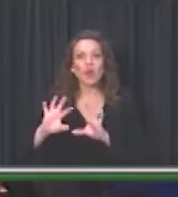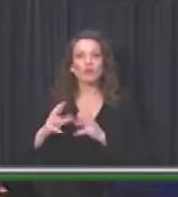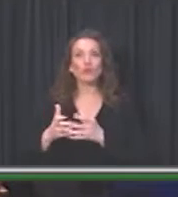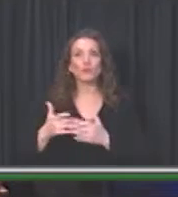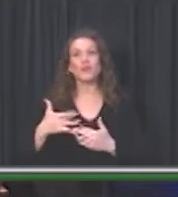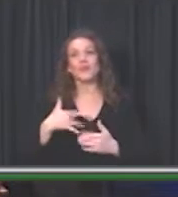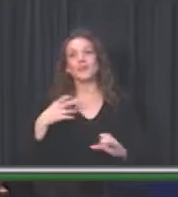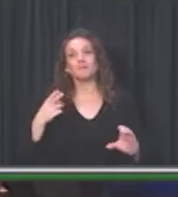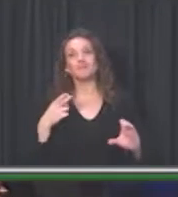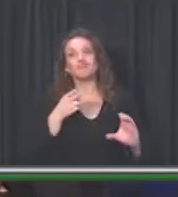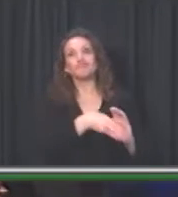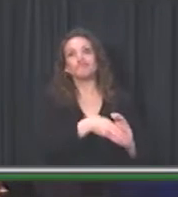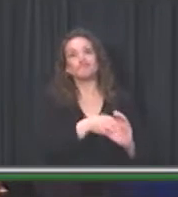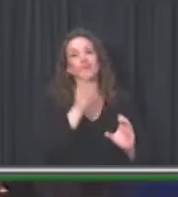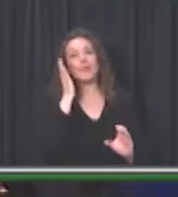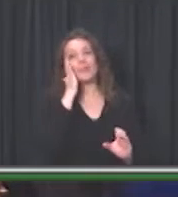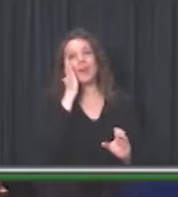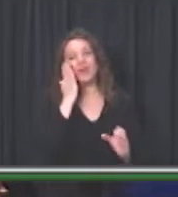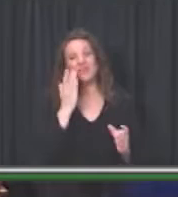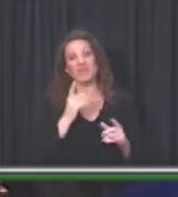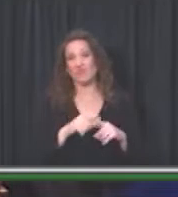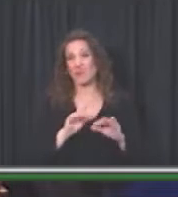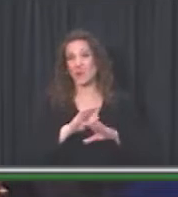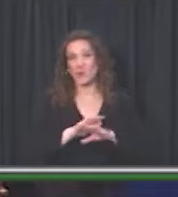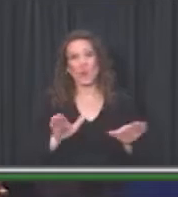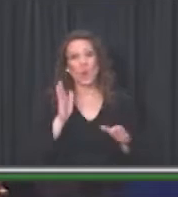without the bedtime story.